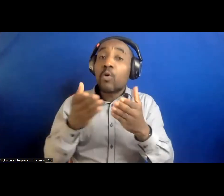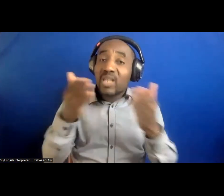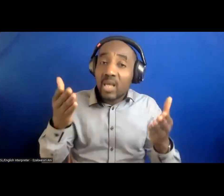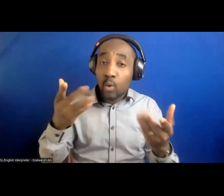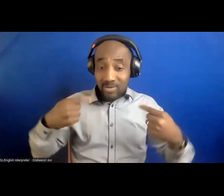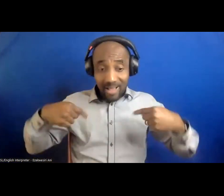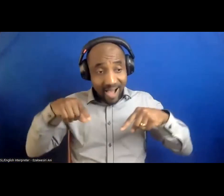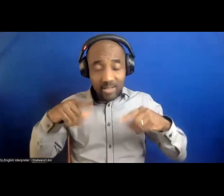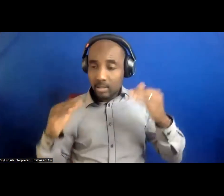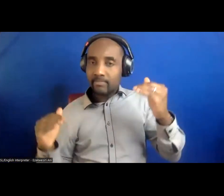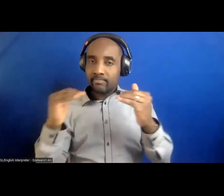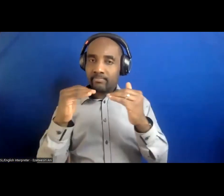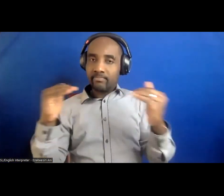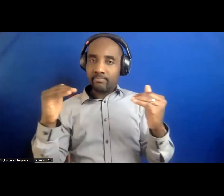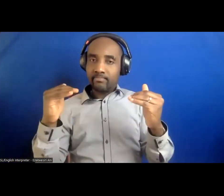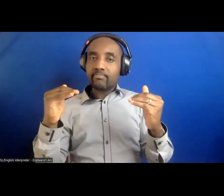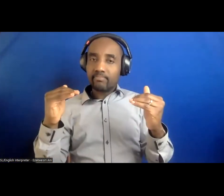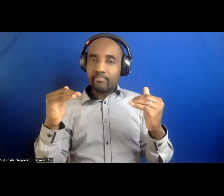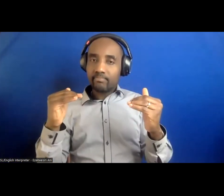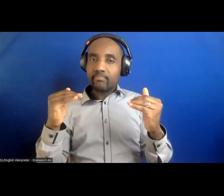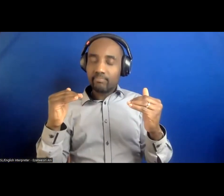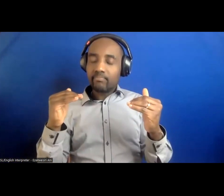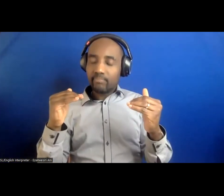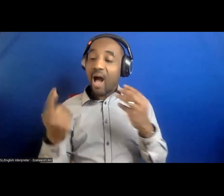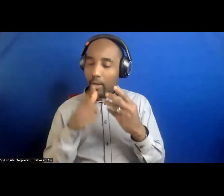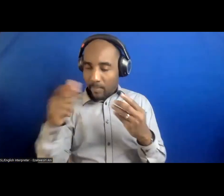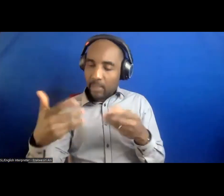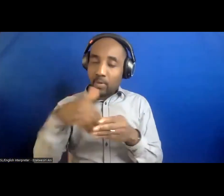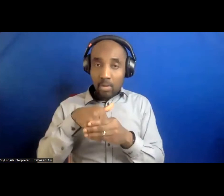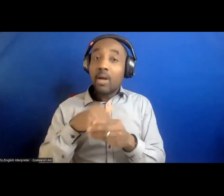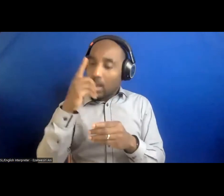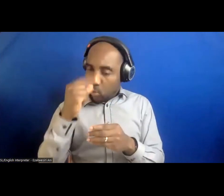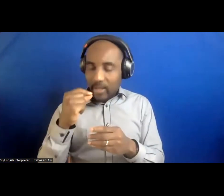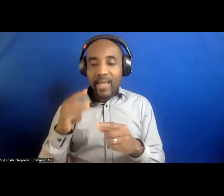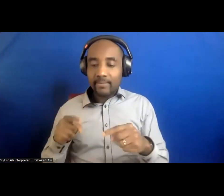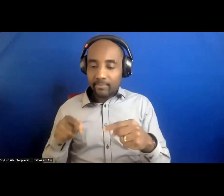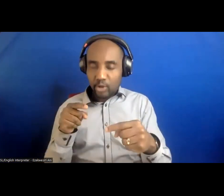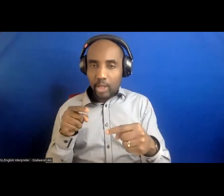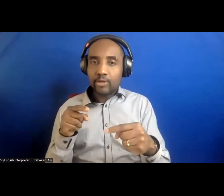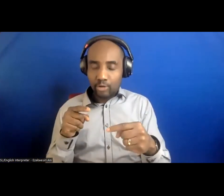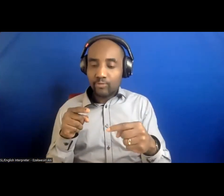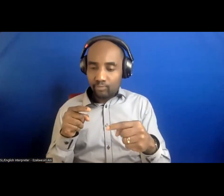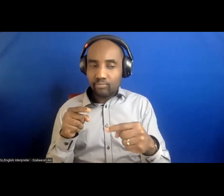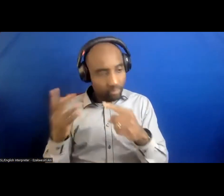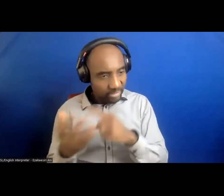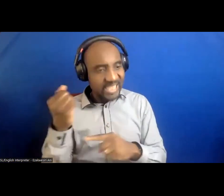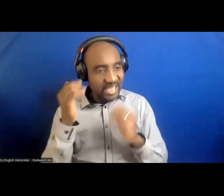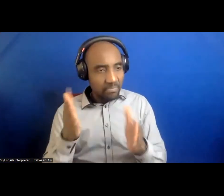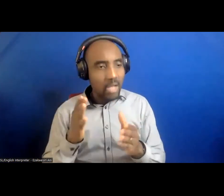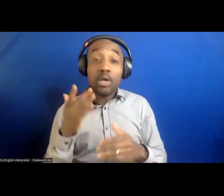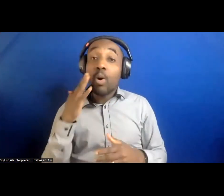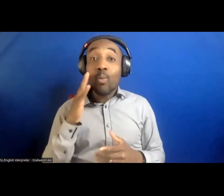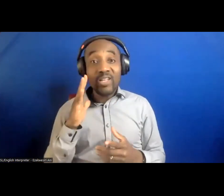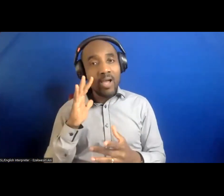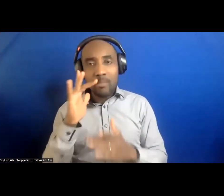and others, this is a challenge that we can meet. This is a challenge we have to succeed on. I must admit, whenever I come to gatherings of